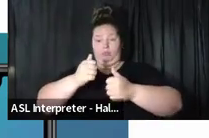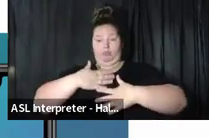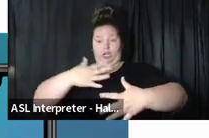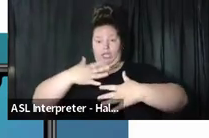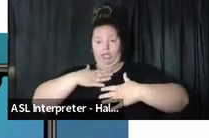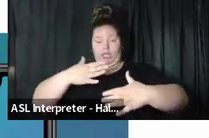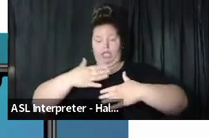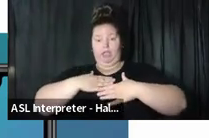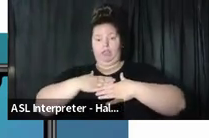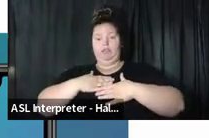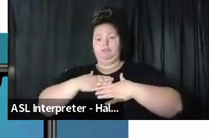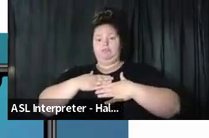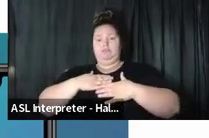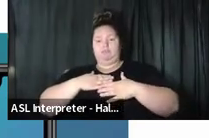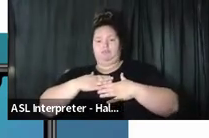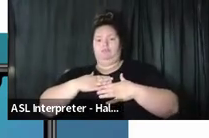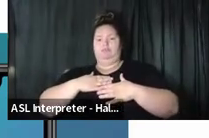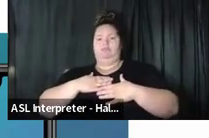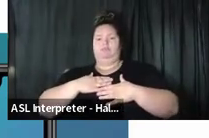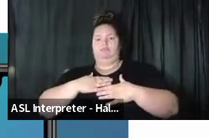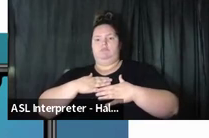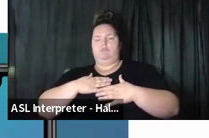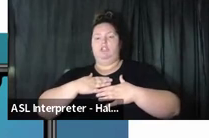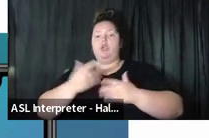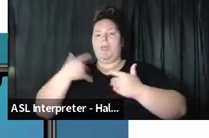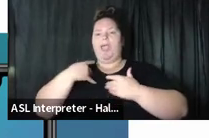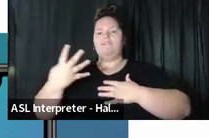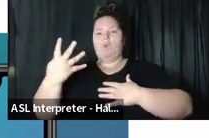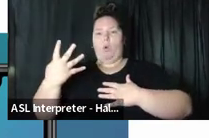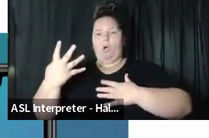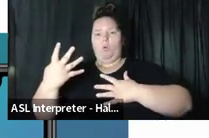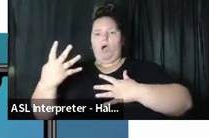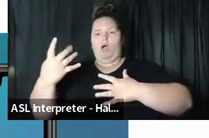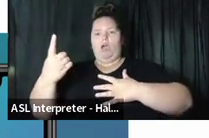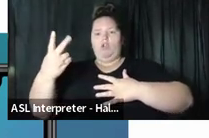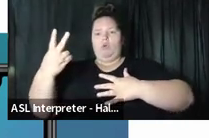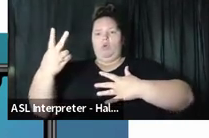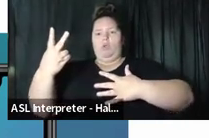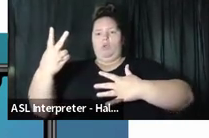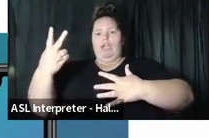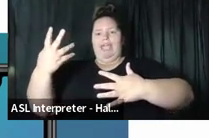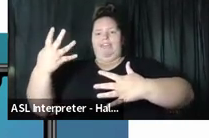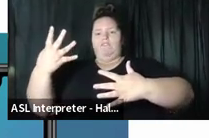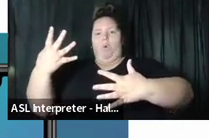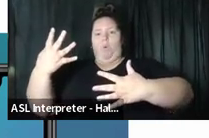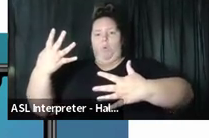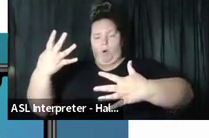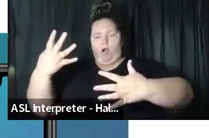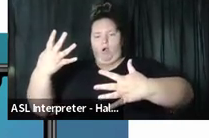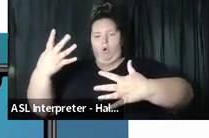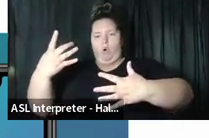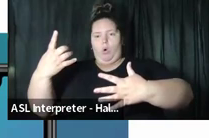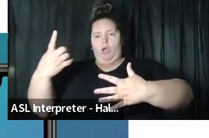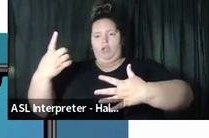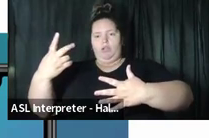a countdown of 4 seconds of breathing in and then 4 seconds of exhaling. There's different apps that can help